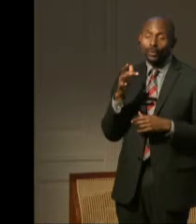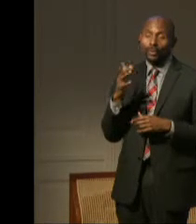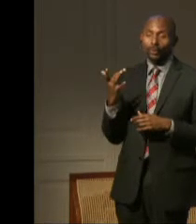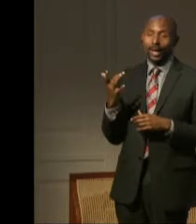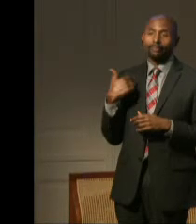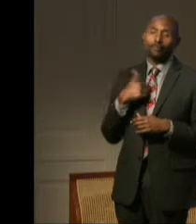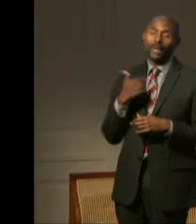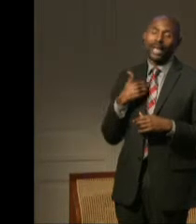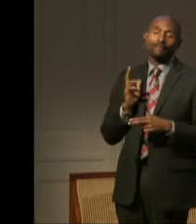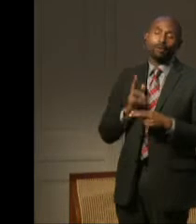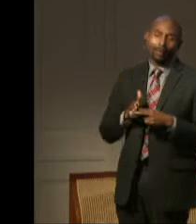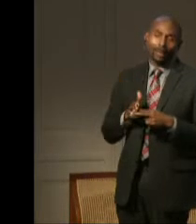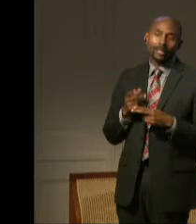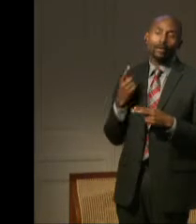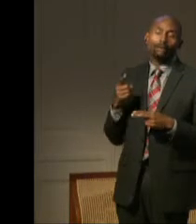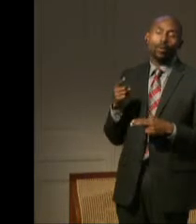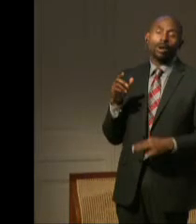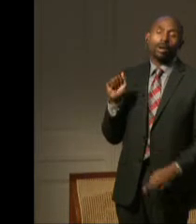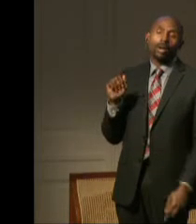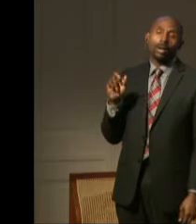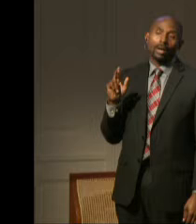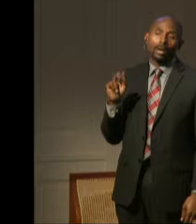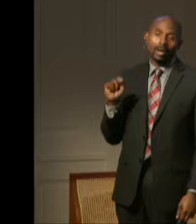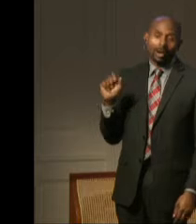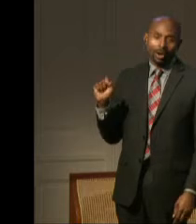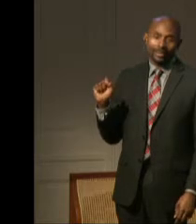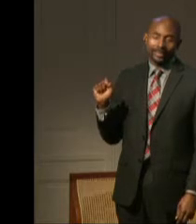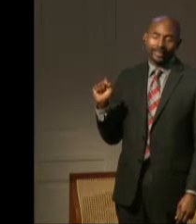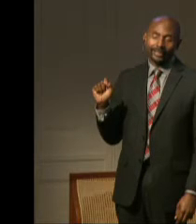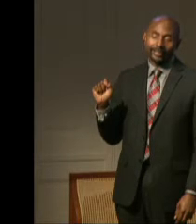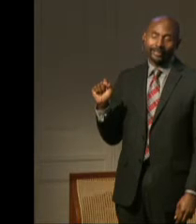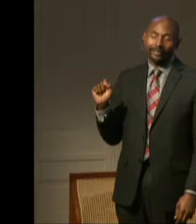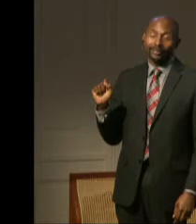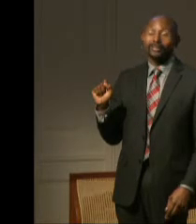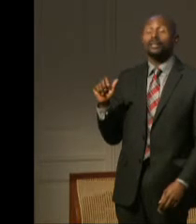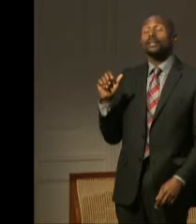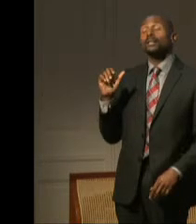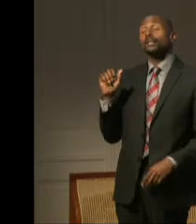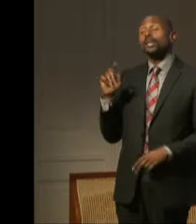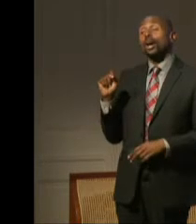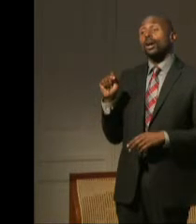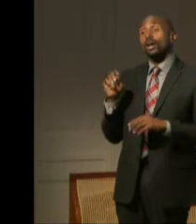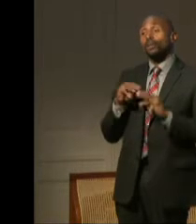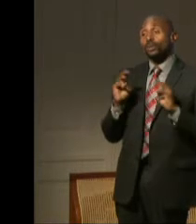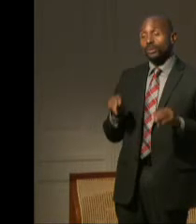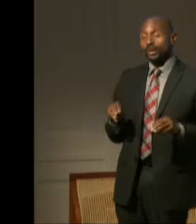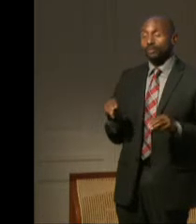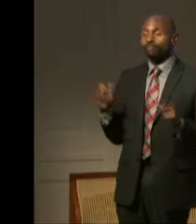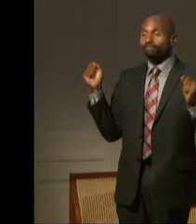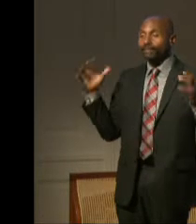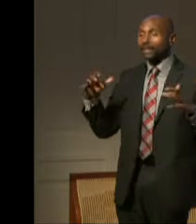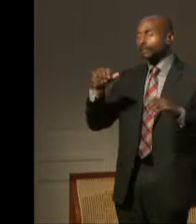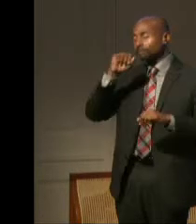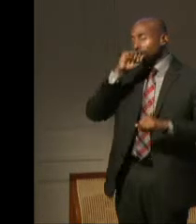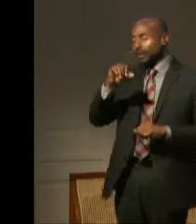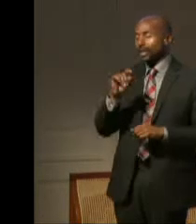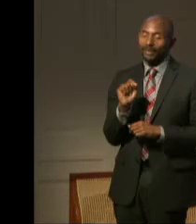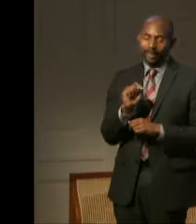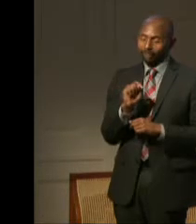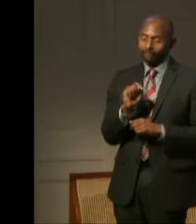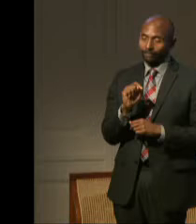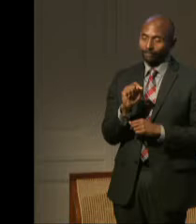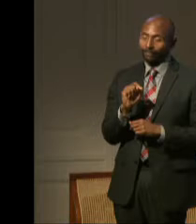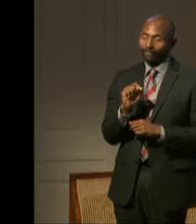reputation for the arts, and the art museum in particular is well loved,